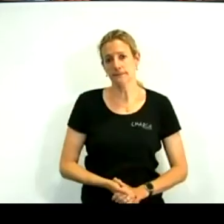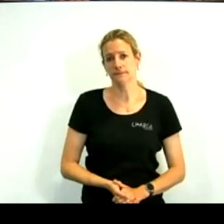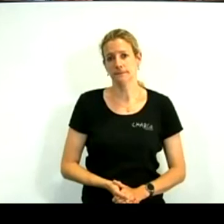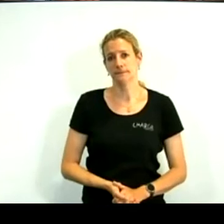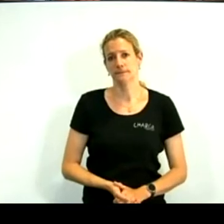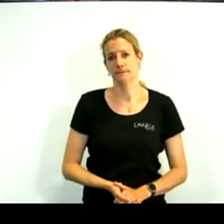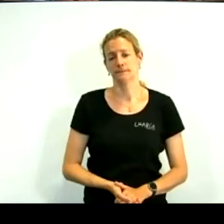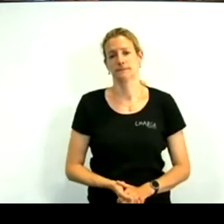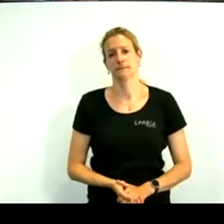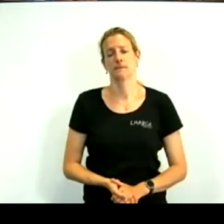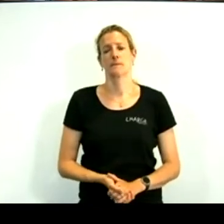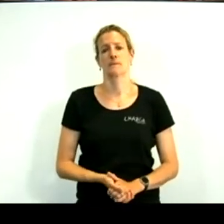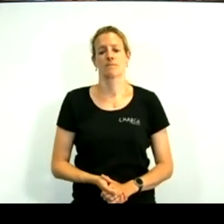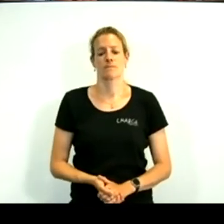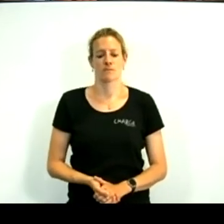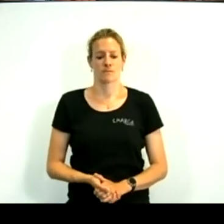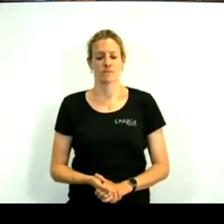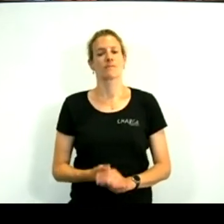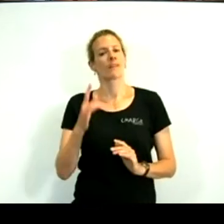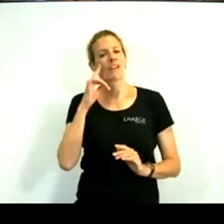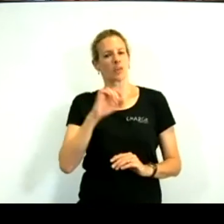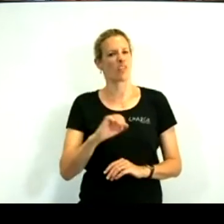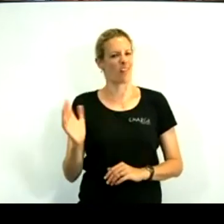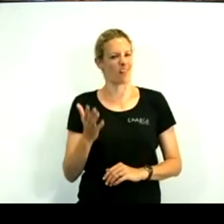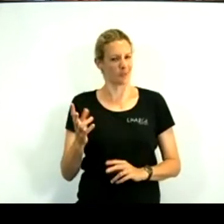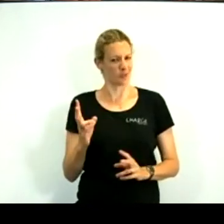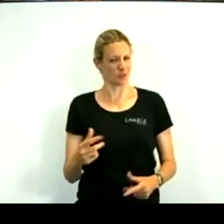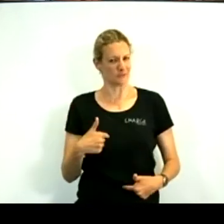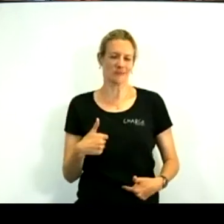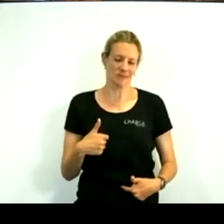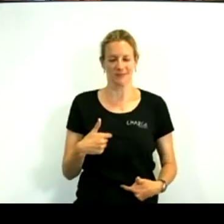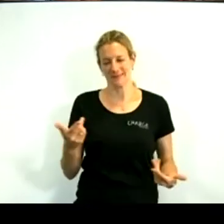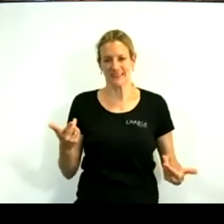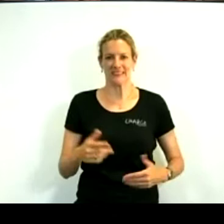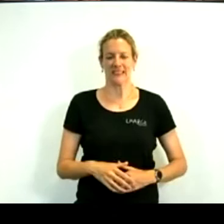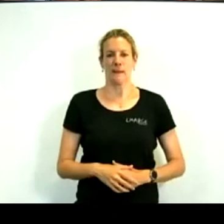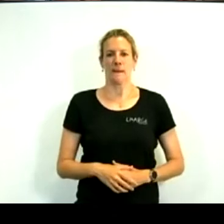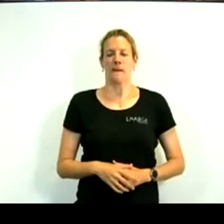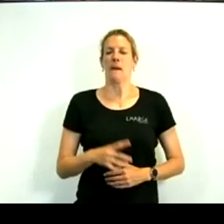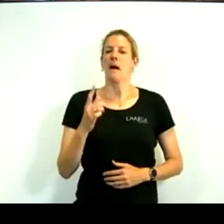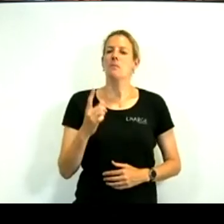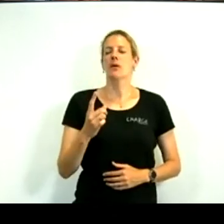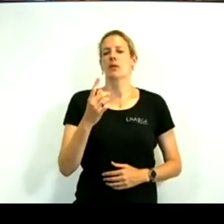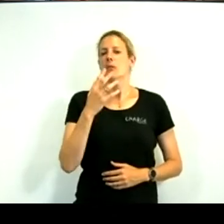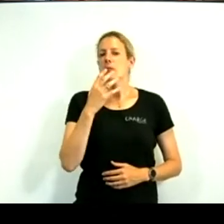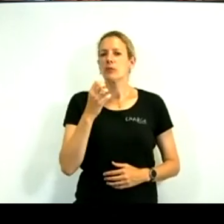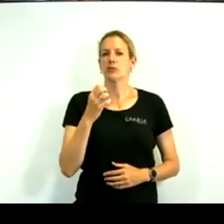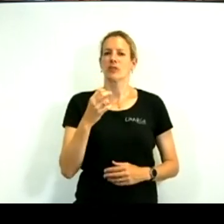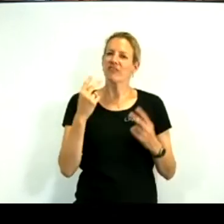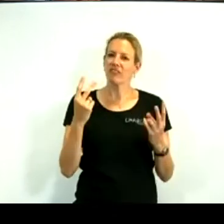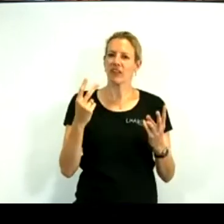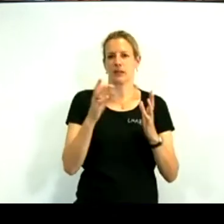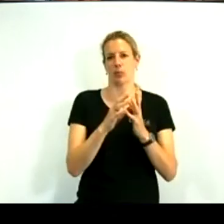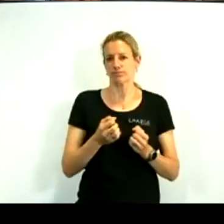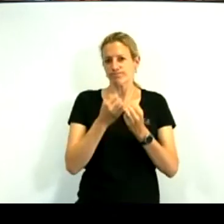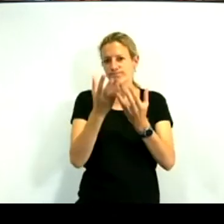quickly through this, but I do think I do want to get through the main points here.